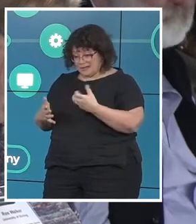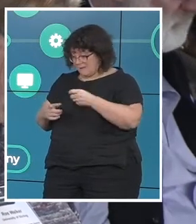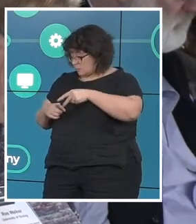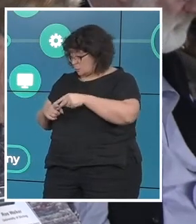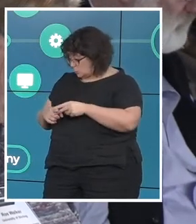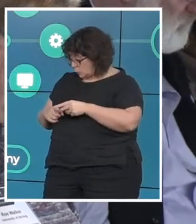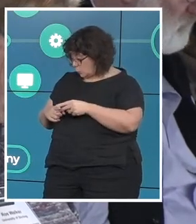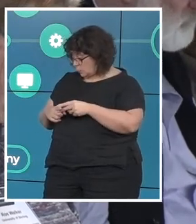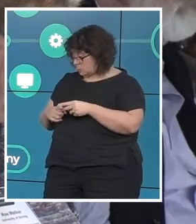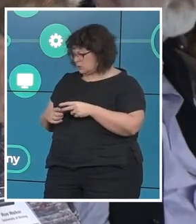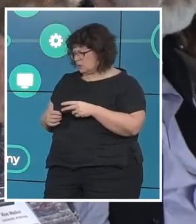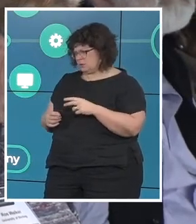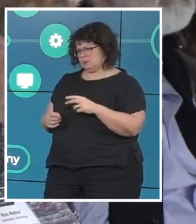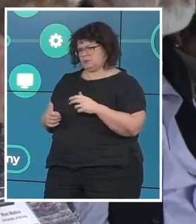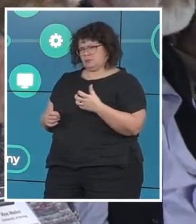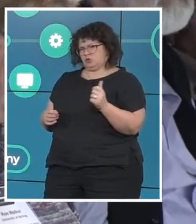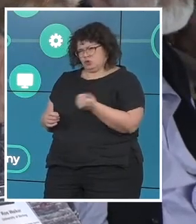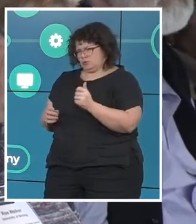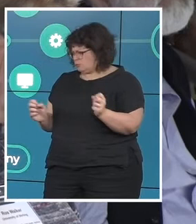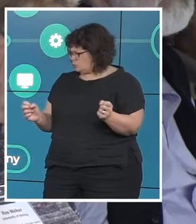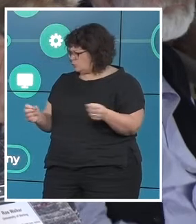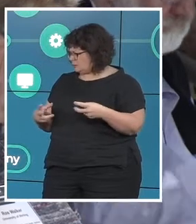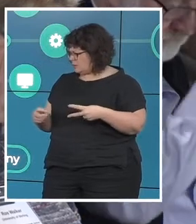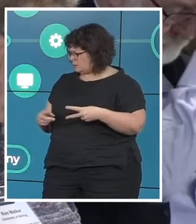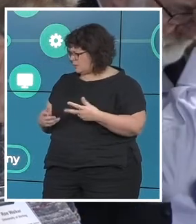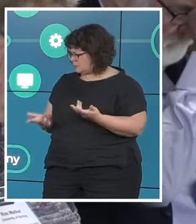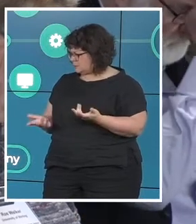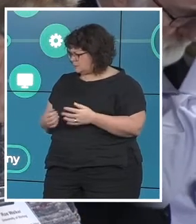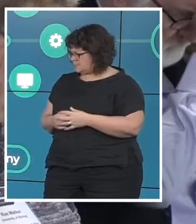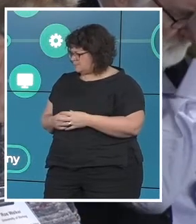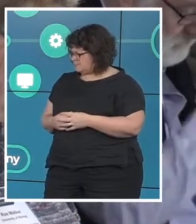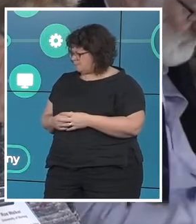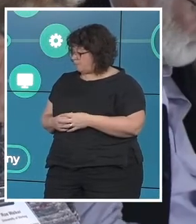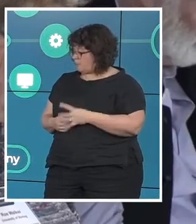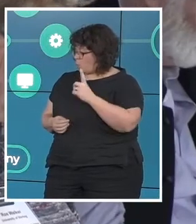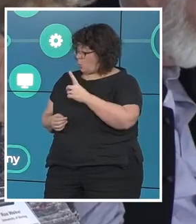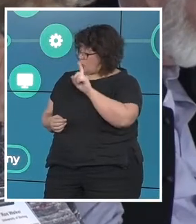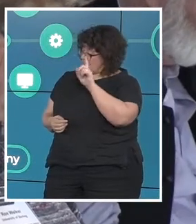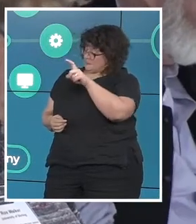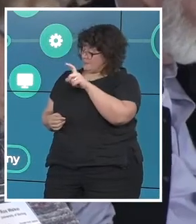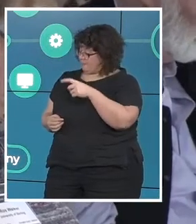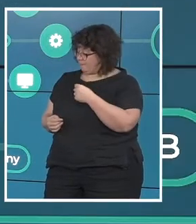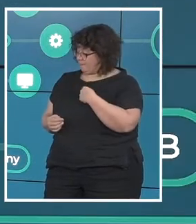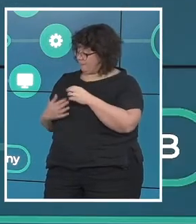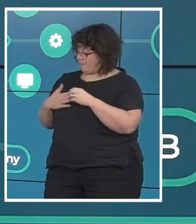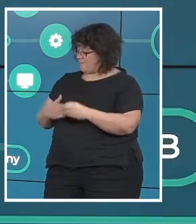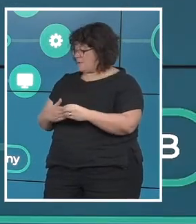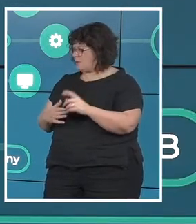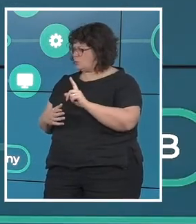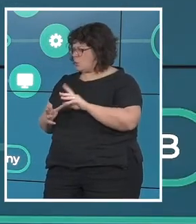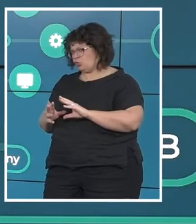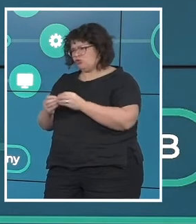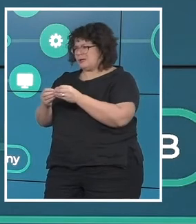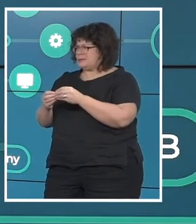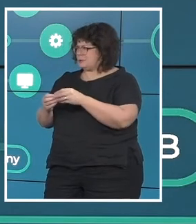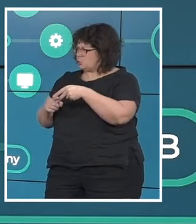just creating a tool for staff to be able to, without having to pay any money or like download special software, be able to create subtitles that are